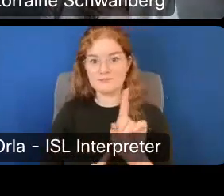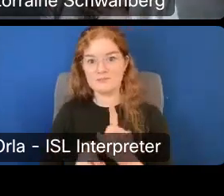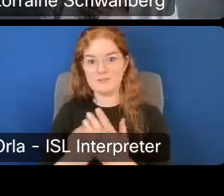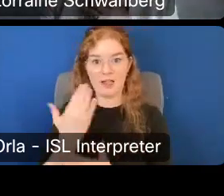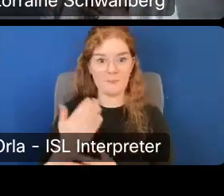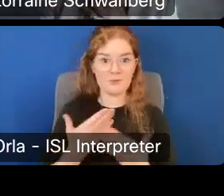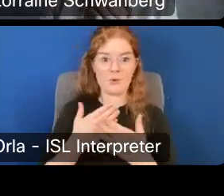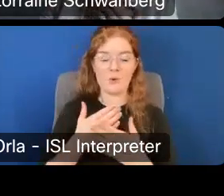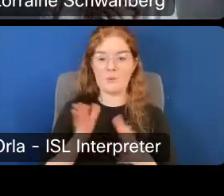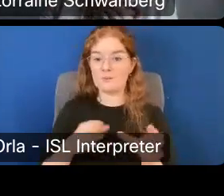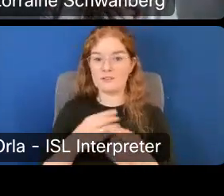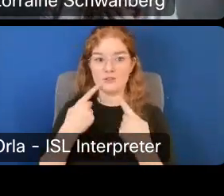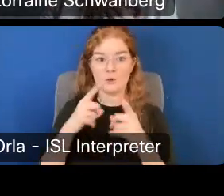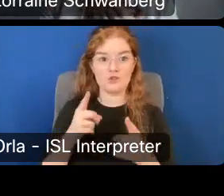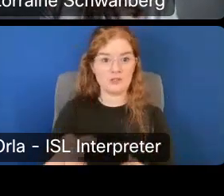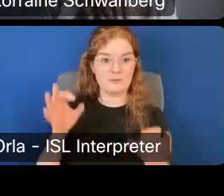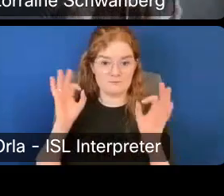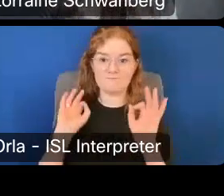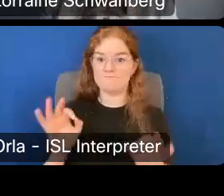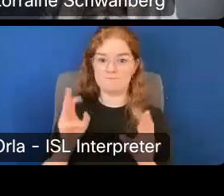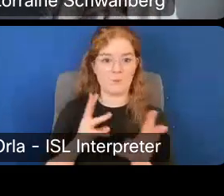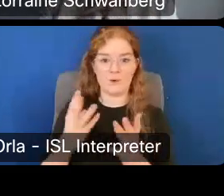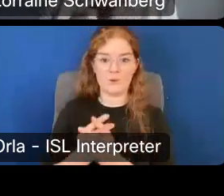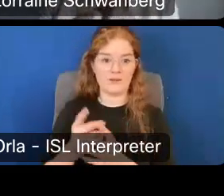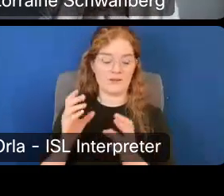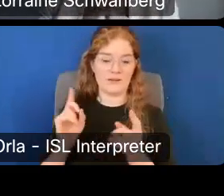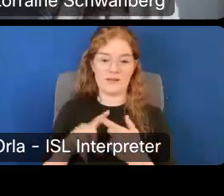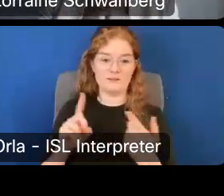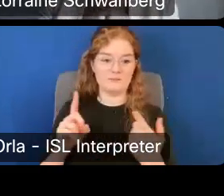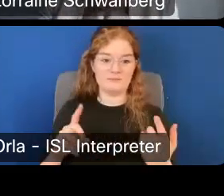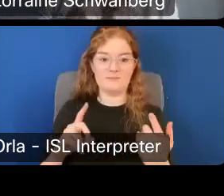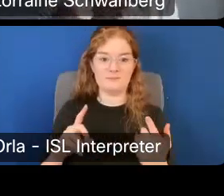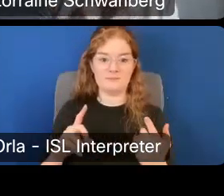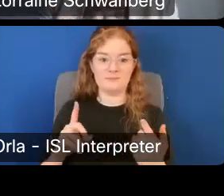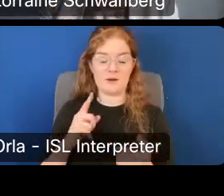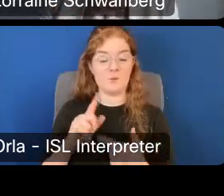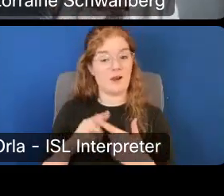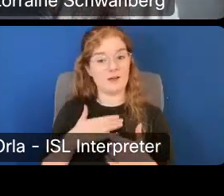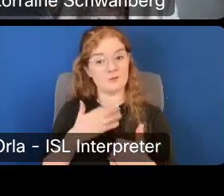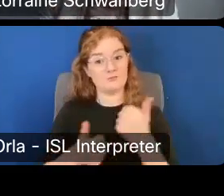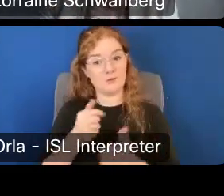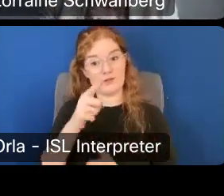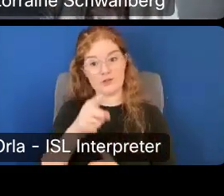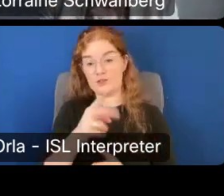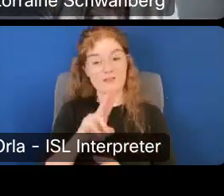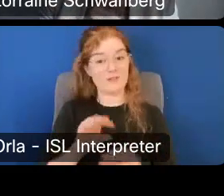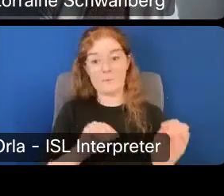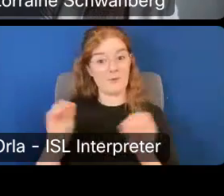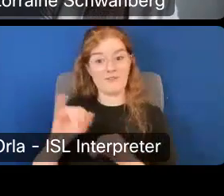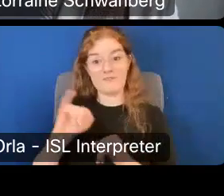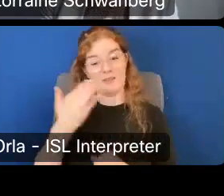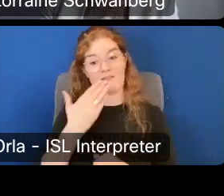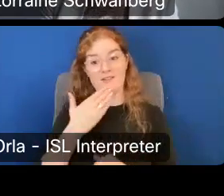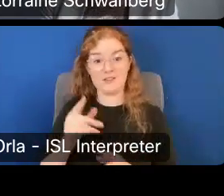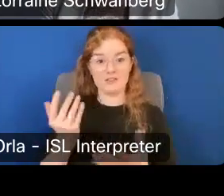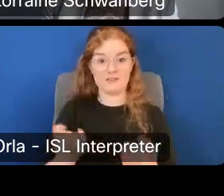she was just fantastic to work with, and want to congratulate her. She's not going far, thankfully. She's